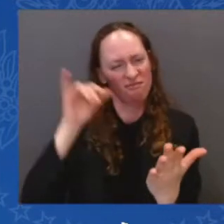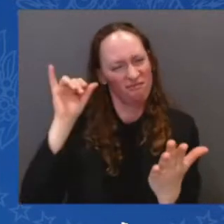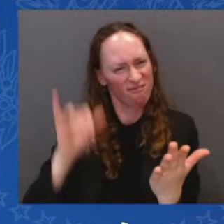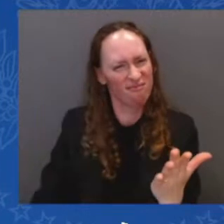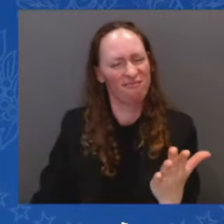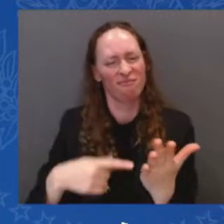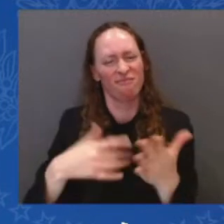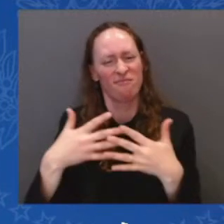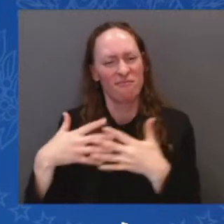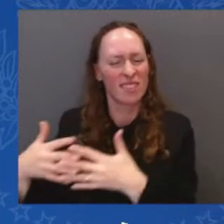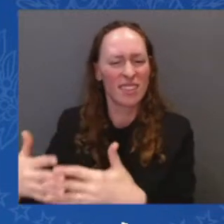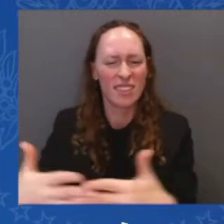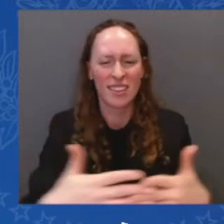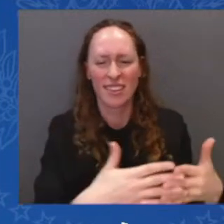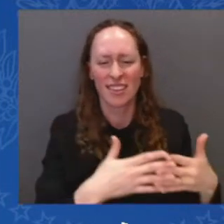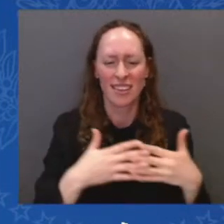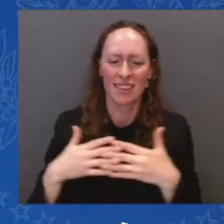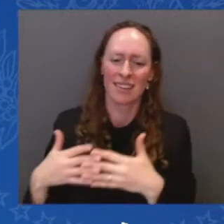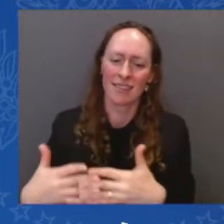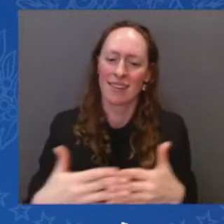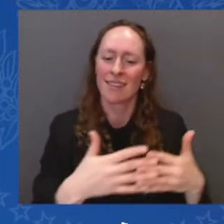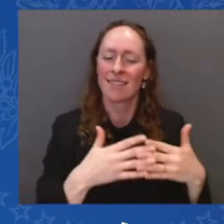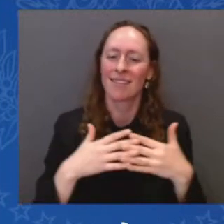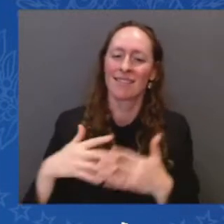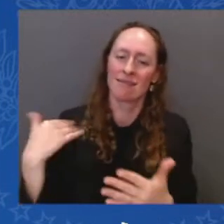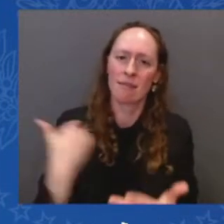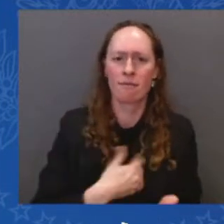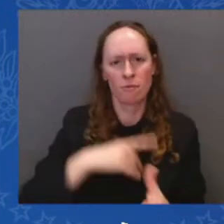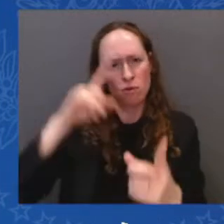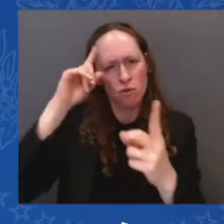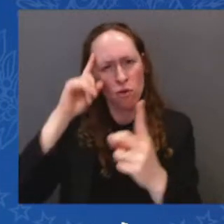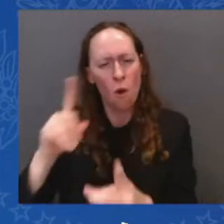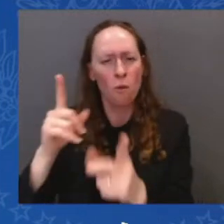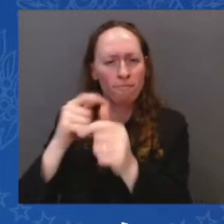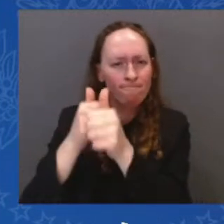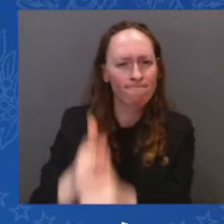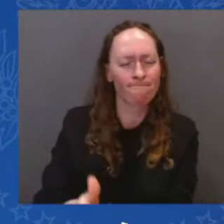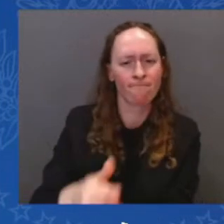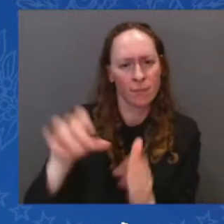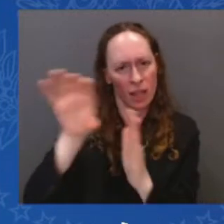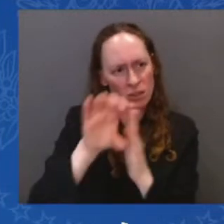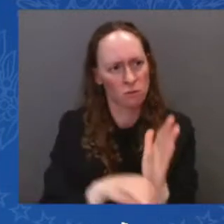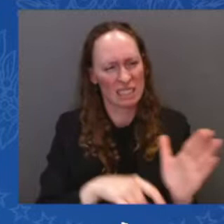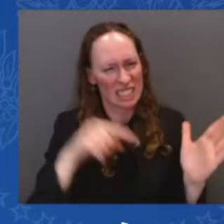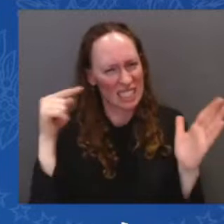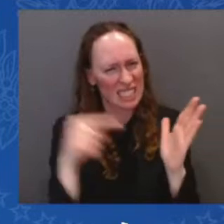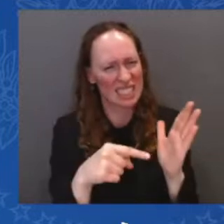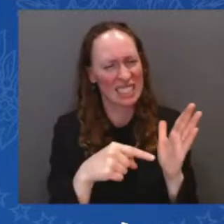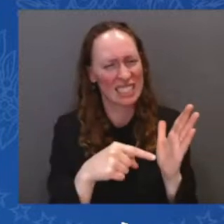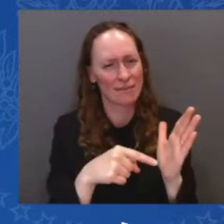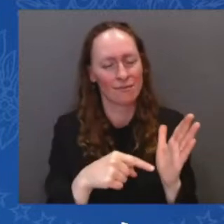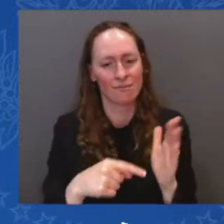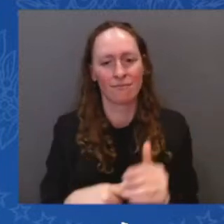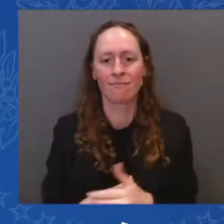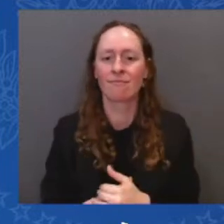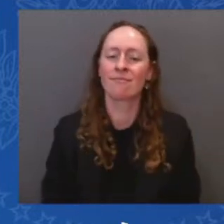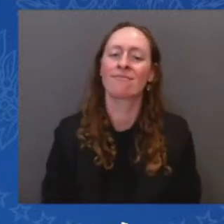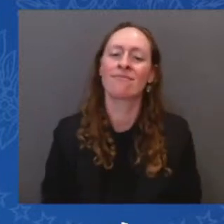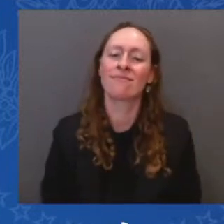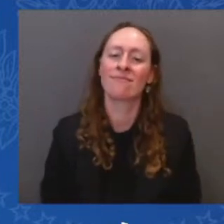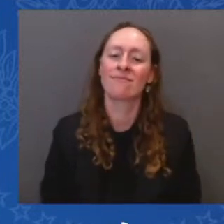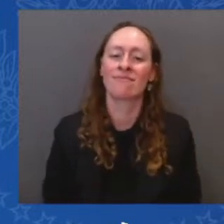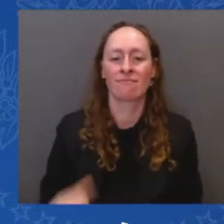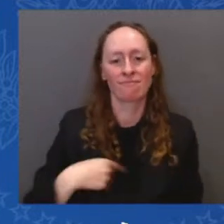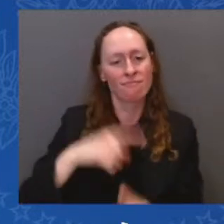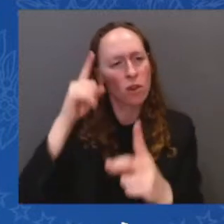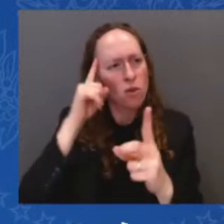service. It is that document that gives purpose to our lives. It is that document that all of us in